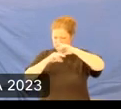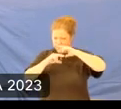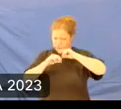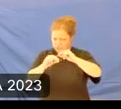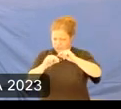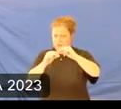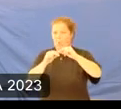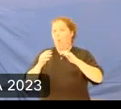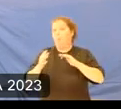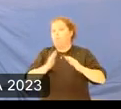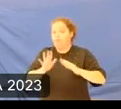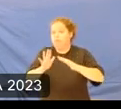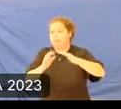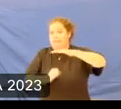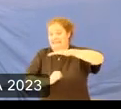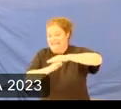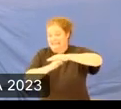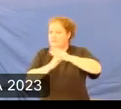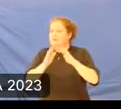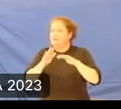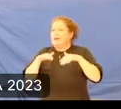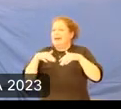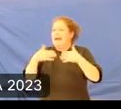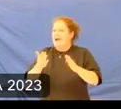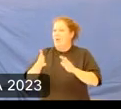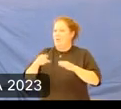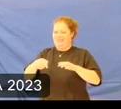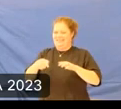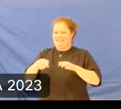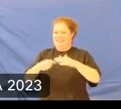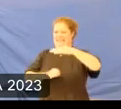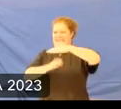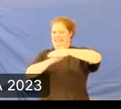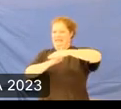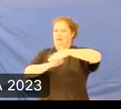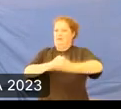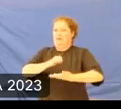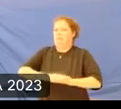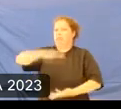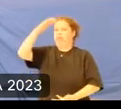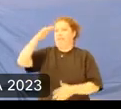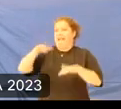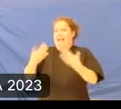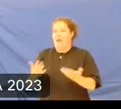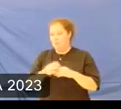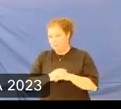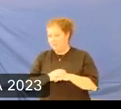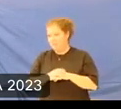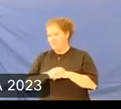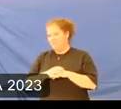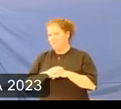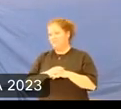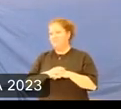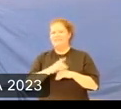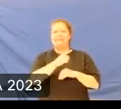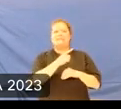So, it's obvious this is exactly what pragmatics has explored, but let's just sort of follow the engineering thought for a moment. So